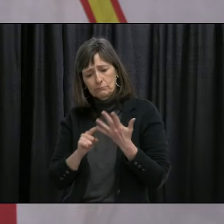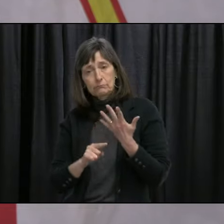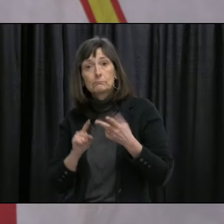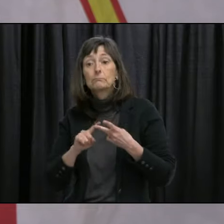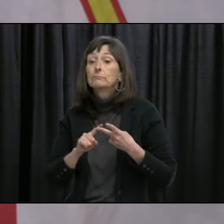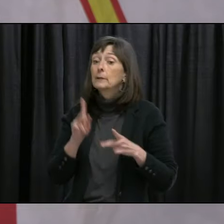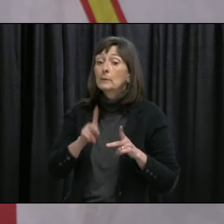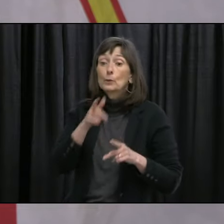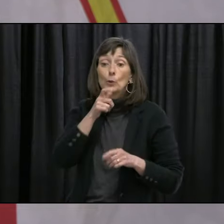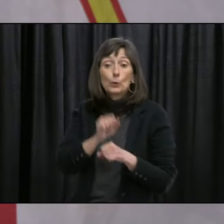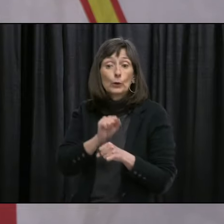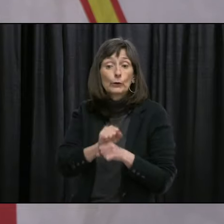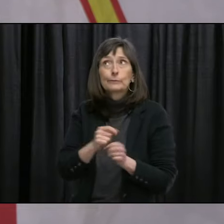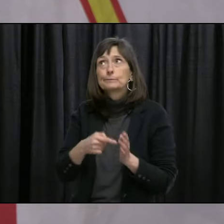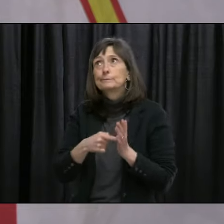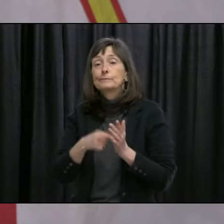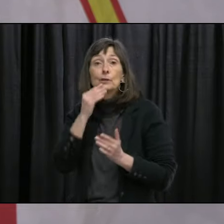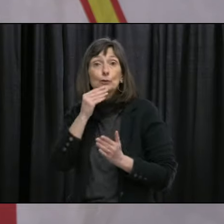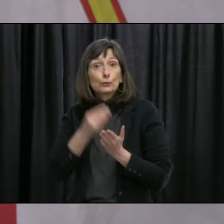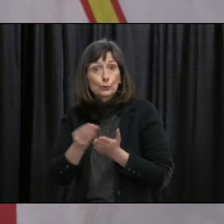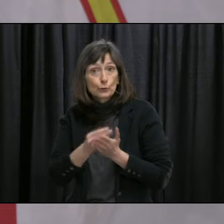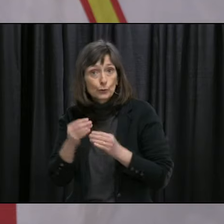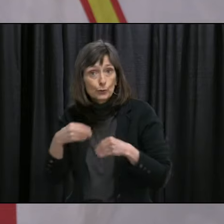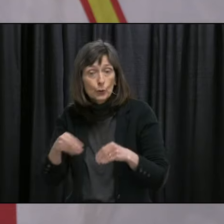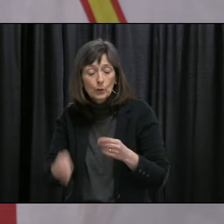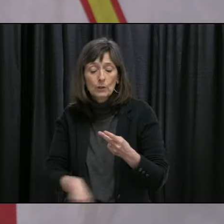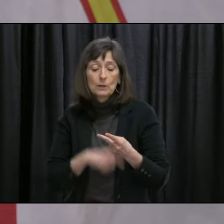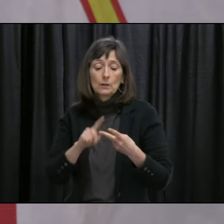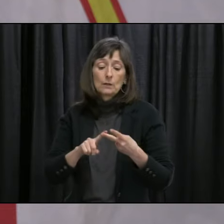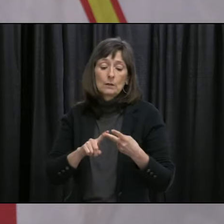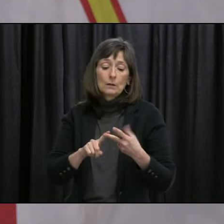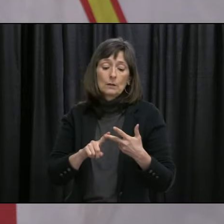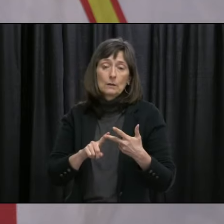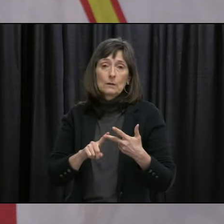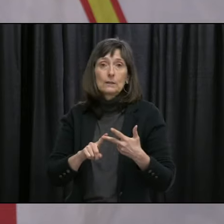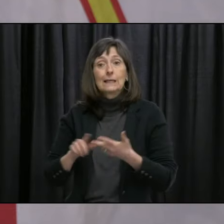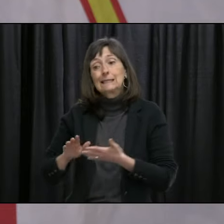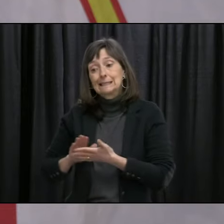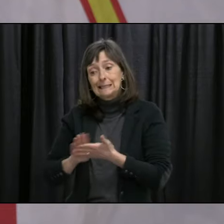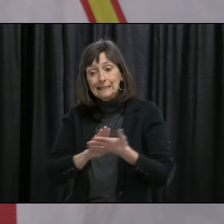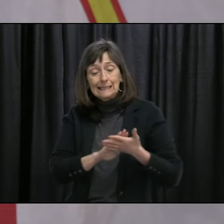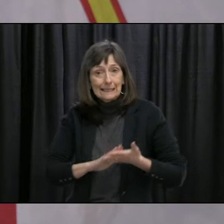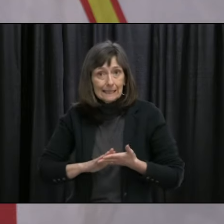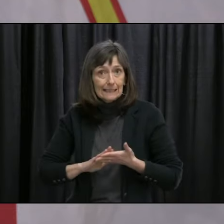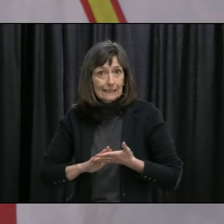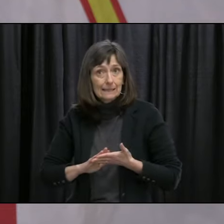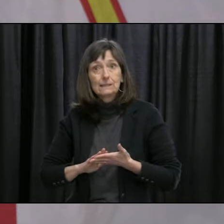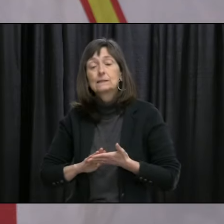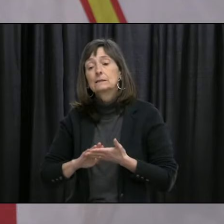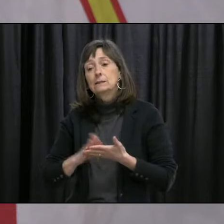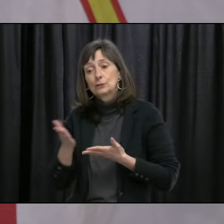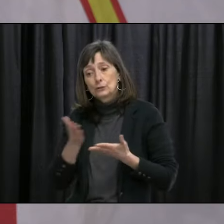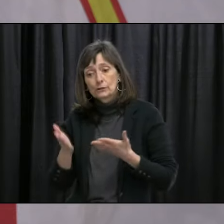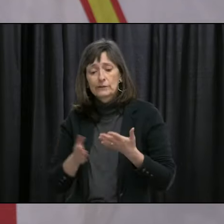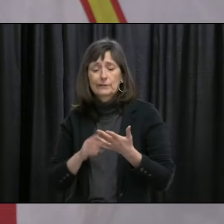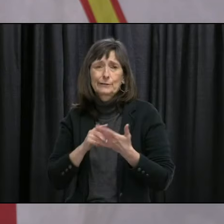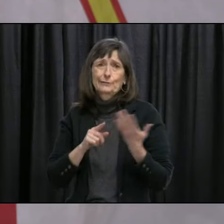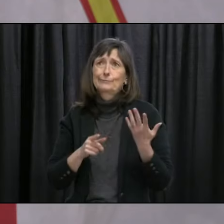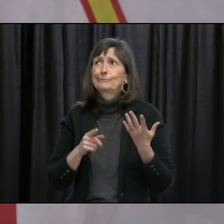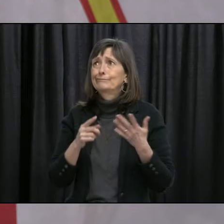been working in, say, as an example, grocery stores. This would include people that provide cleaning services. And there's a